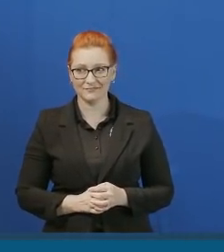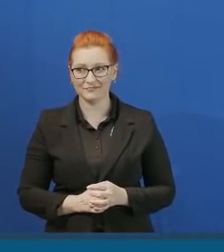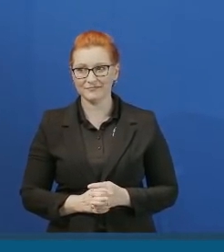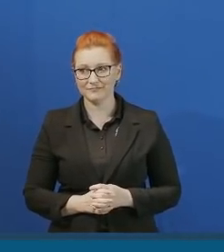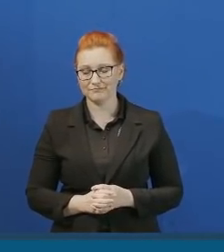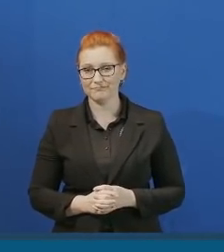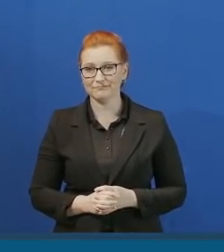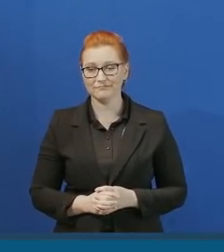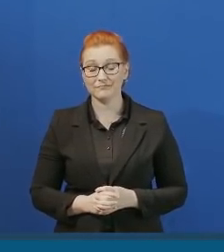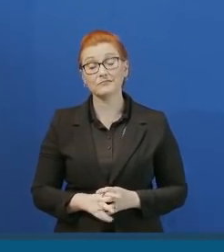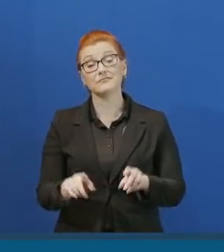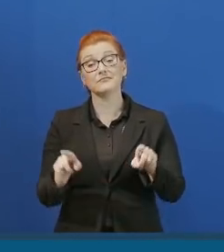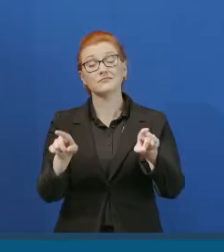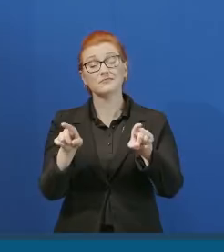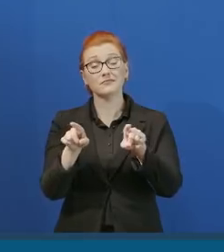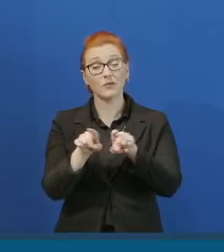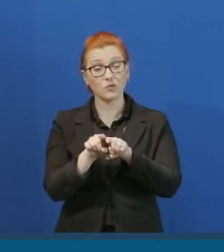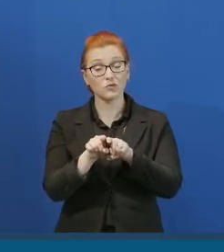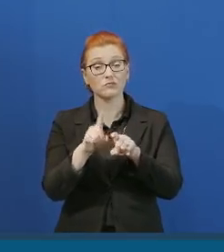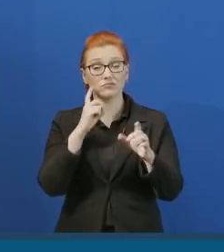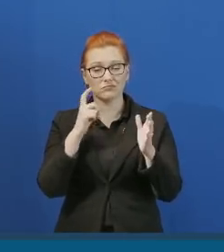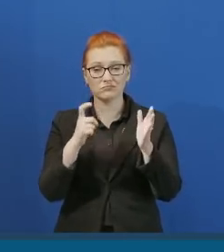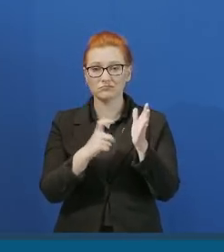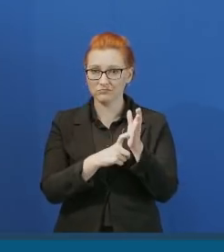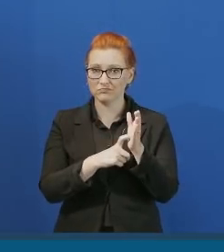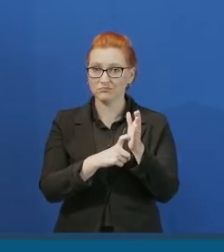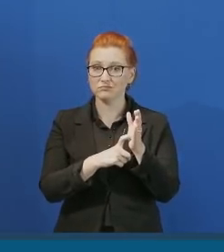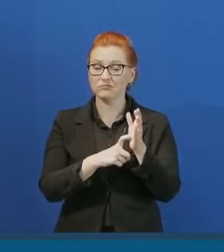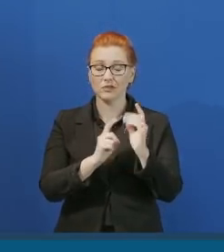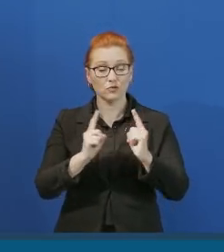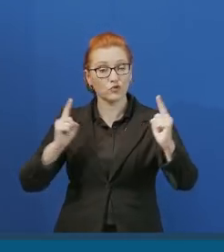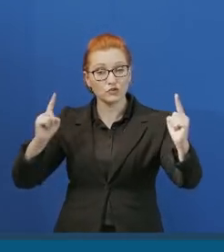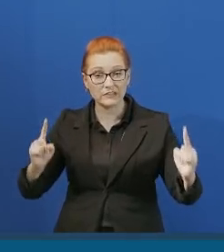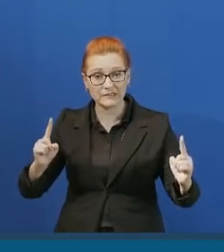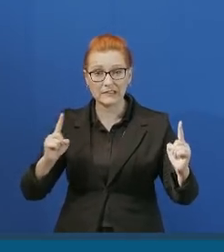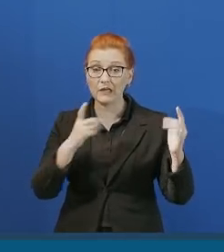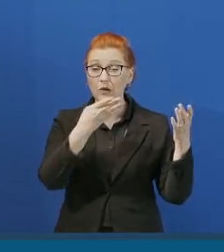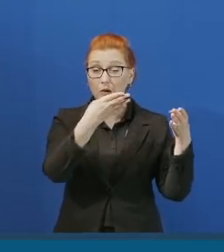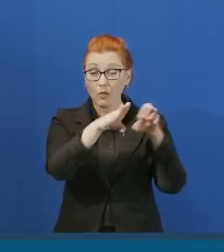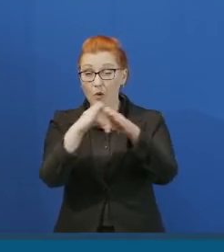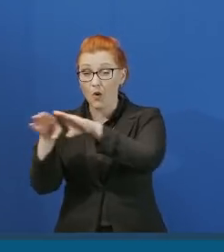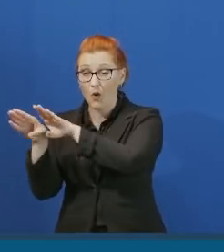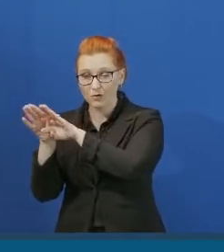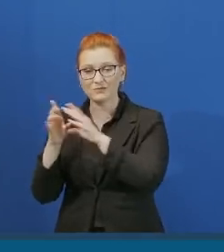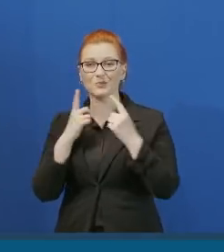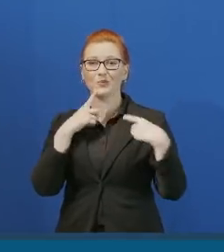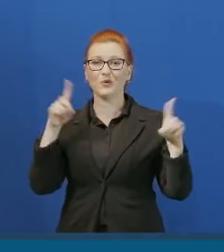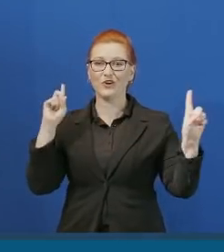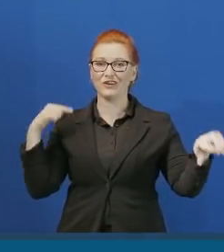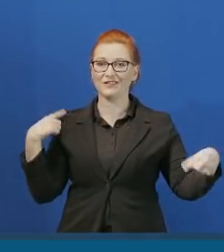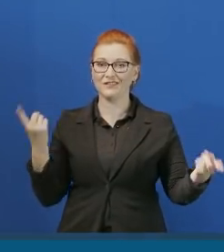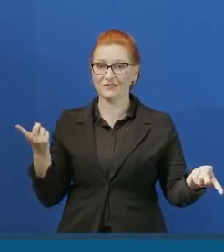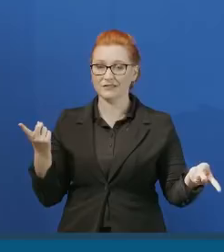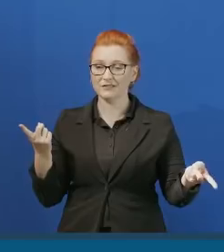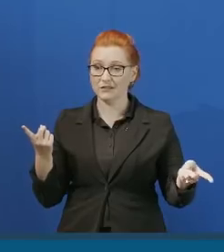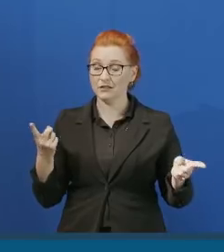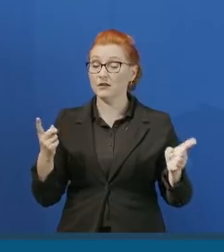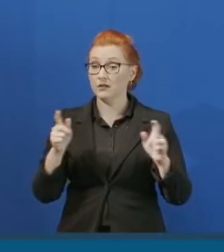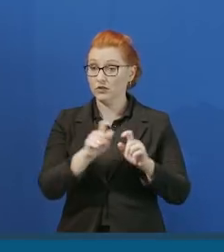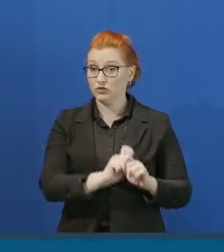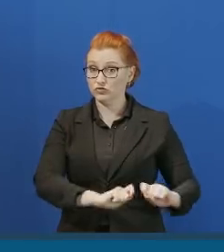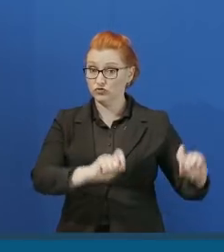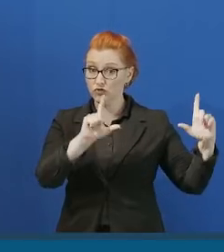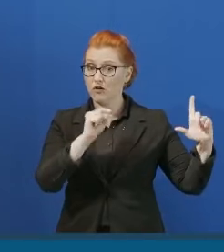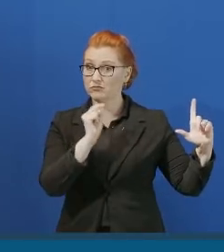And we're seeing some evidence that it's working. I want to take you through this chart. The gold line is the COVID-like